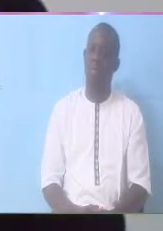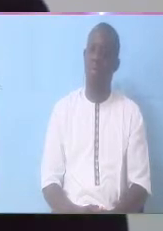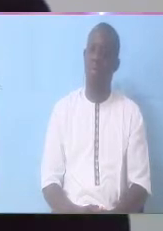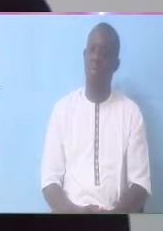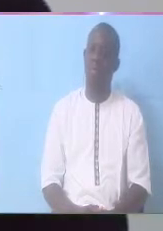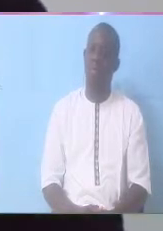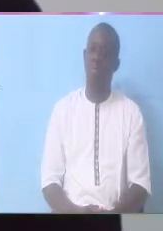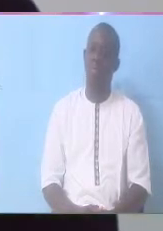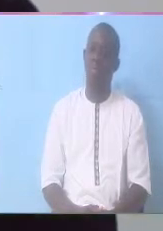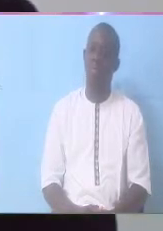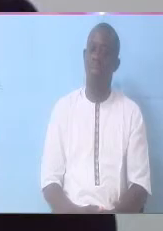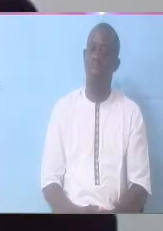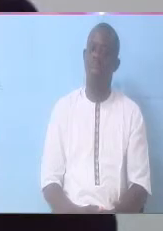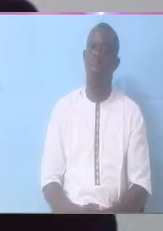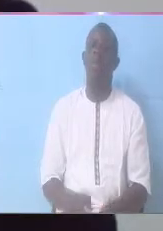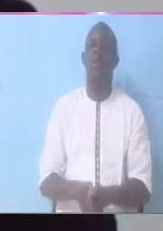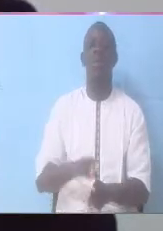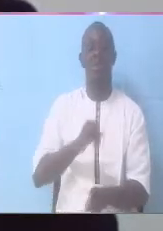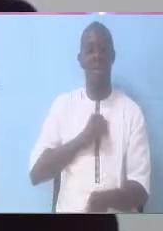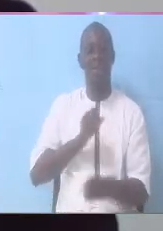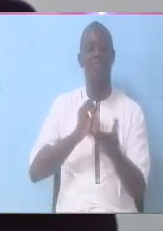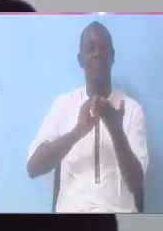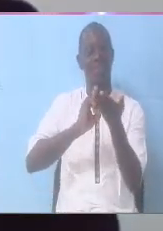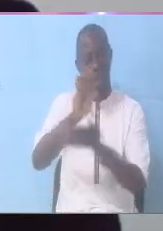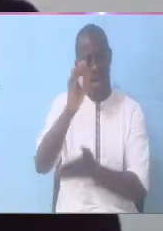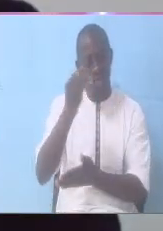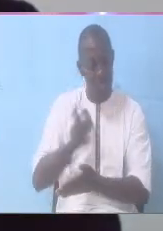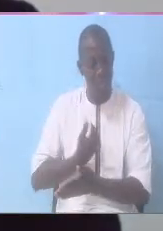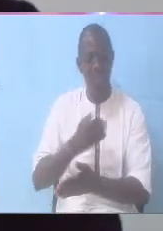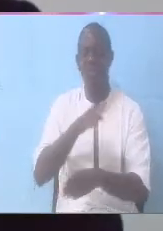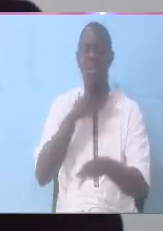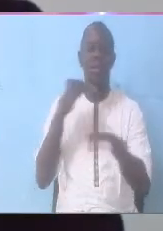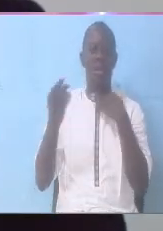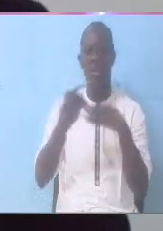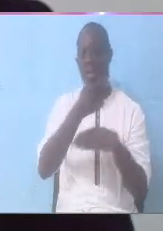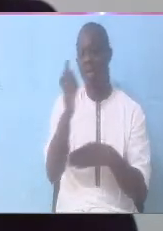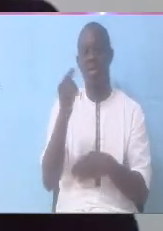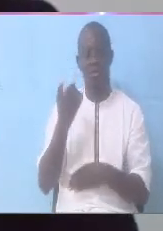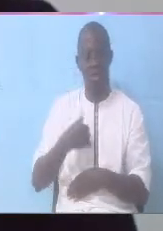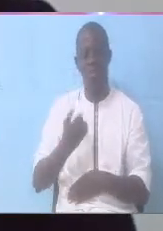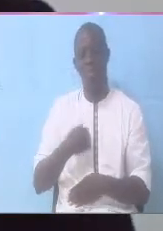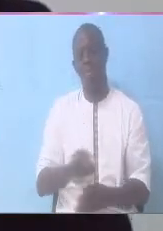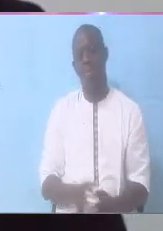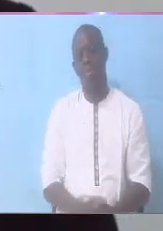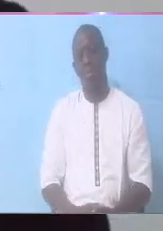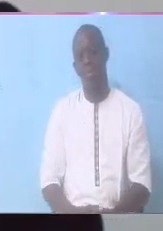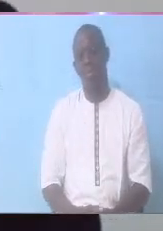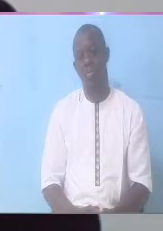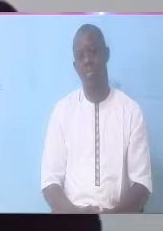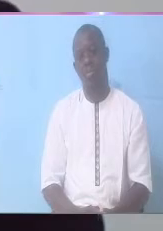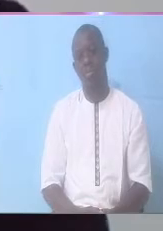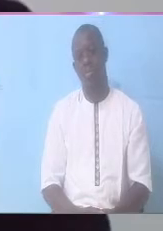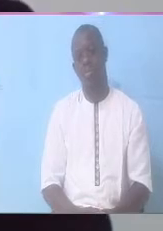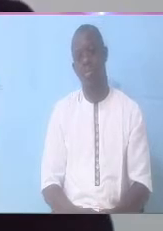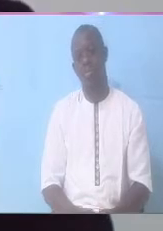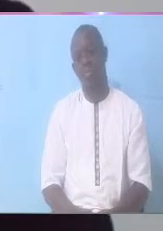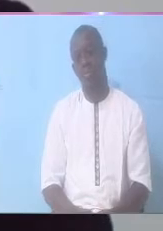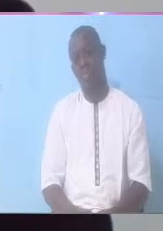He ordered these people to be killed. No. I'm sorry if I said that is by mistake, sir.